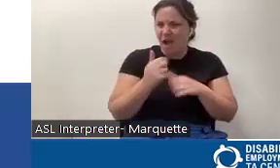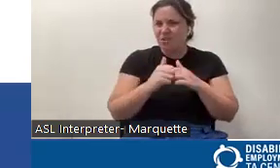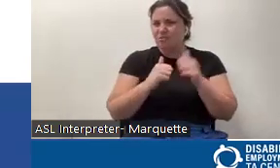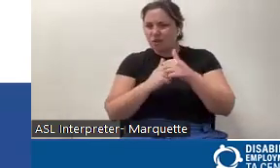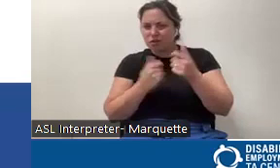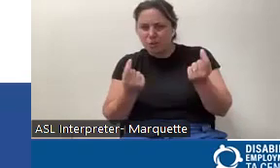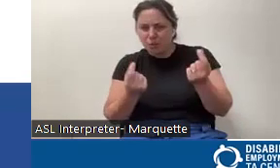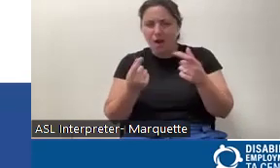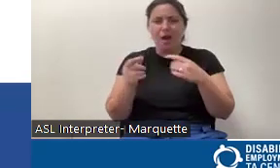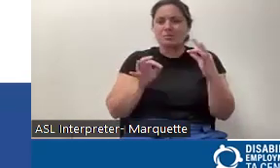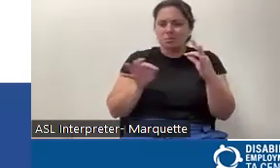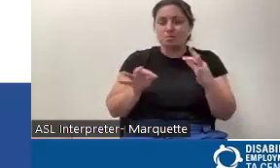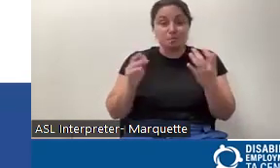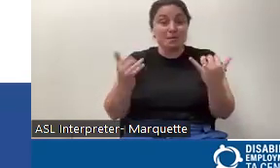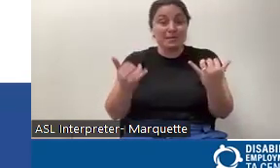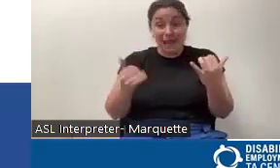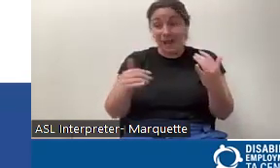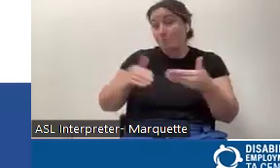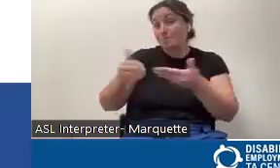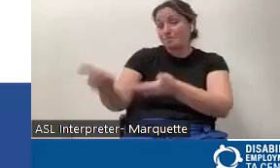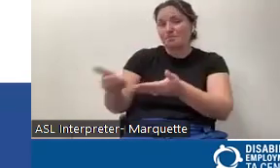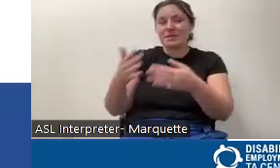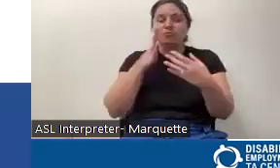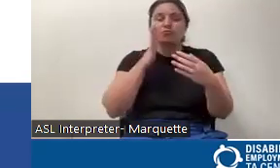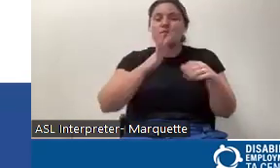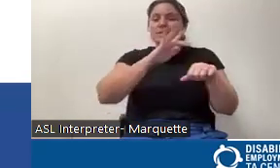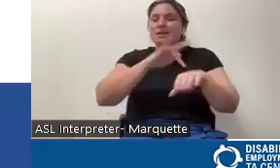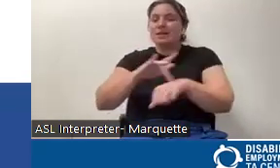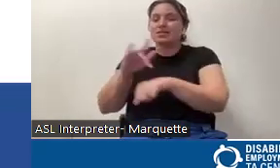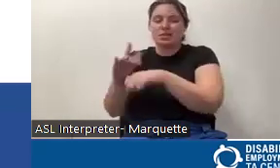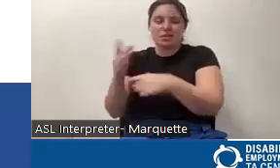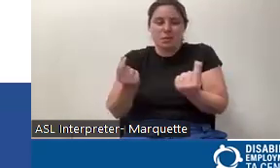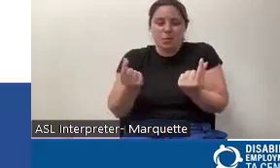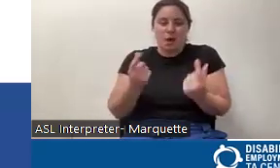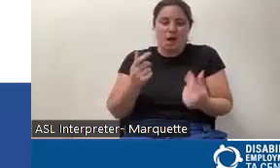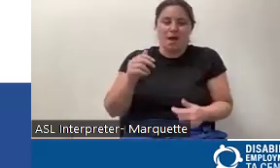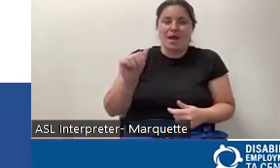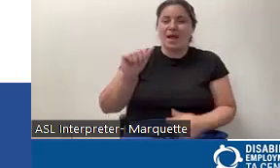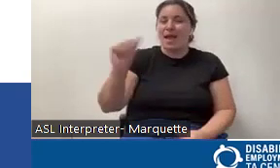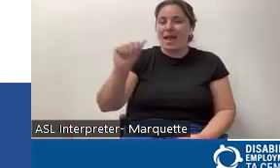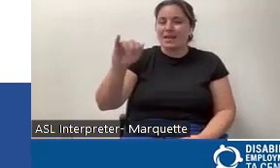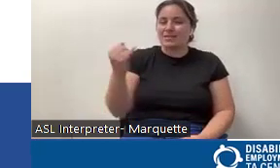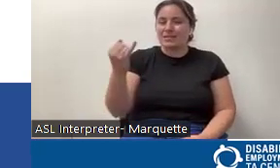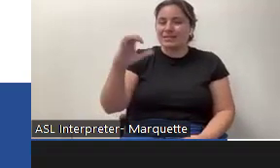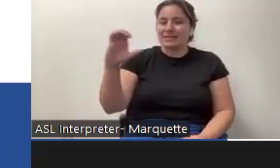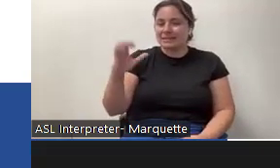Amy, I will turn it over to you to give us an overview of American Job Centers. Thank you.